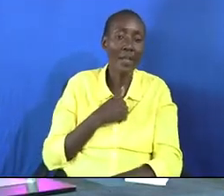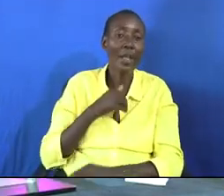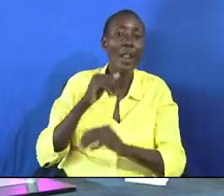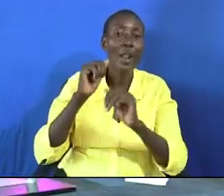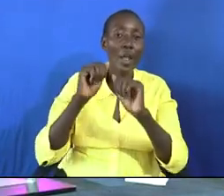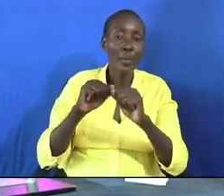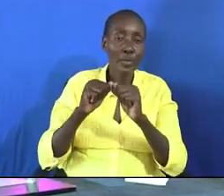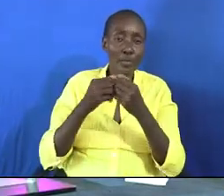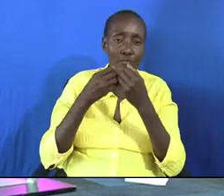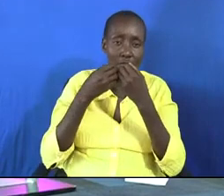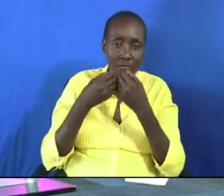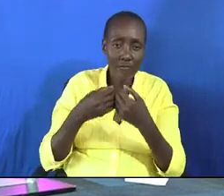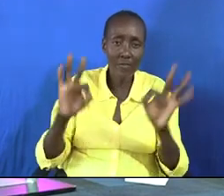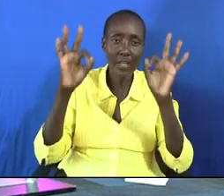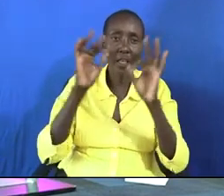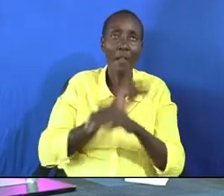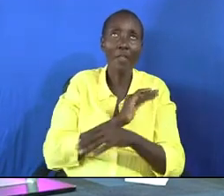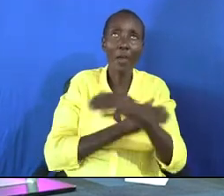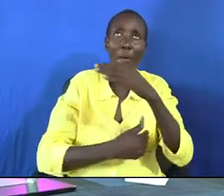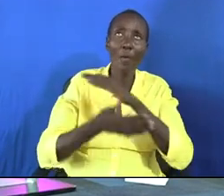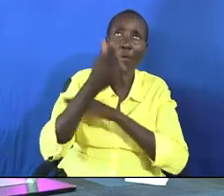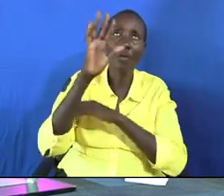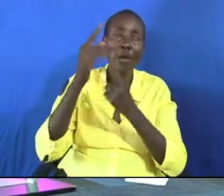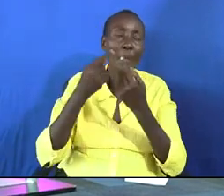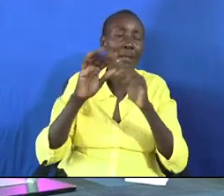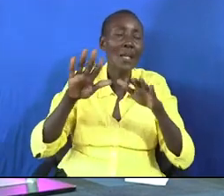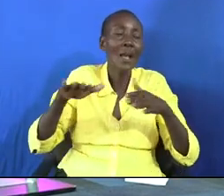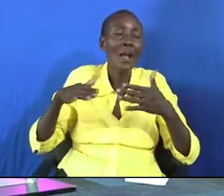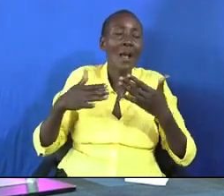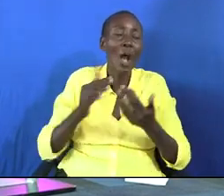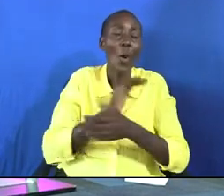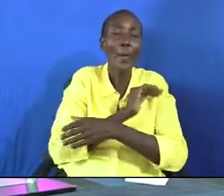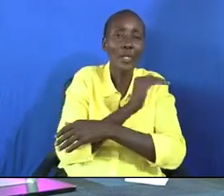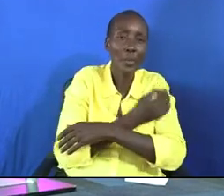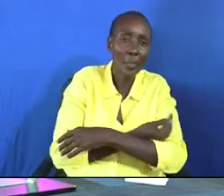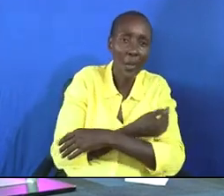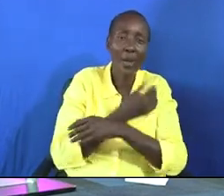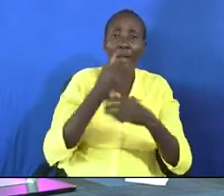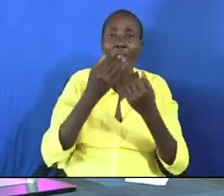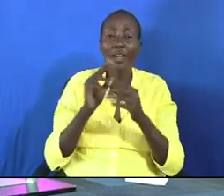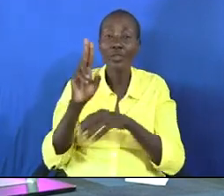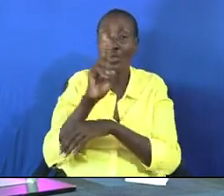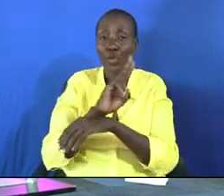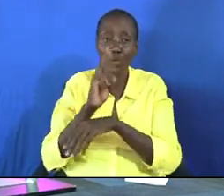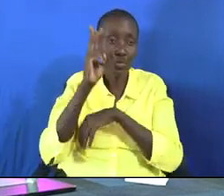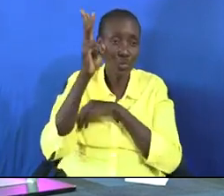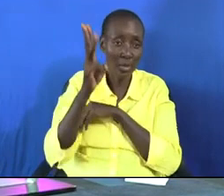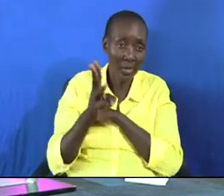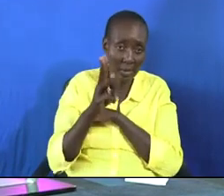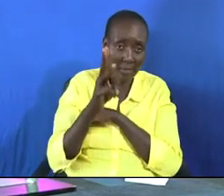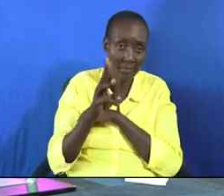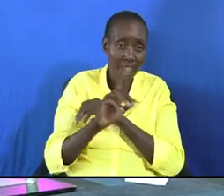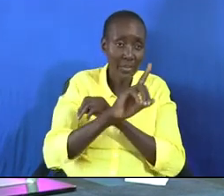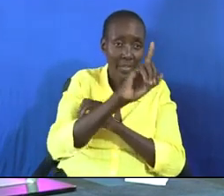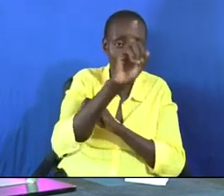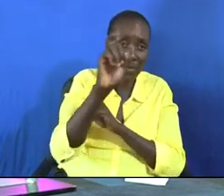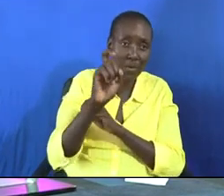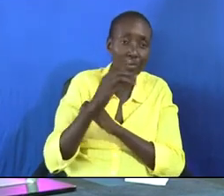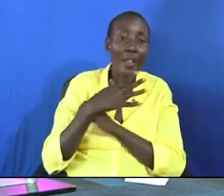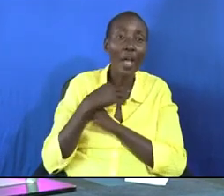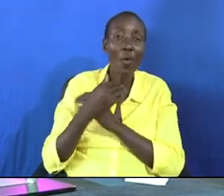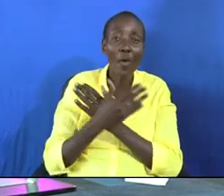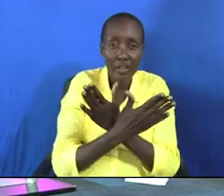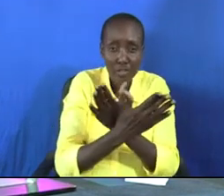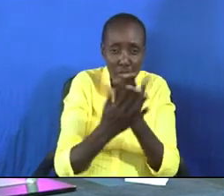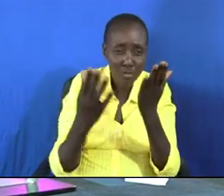can release the power of God. How much power are you going to use? That is the question that I want to